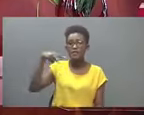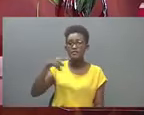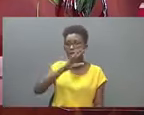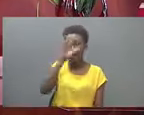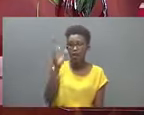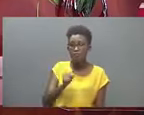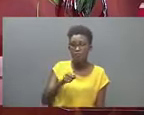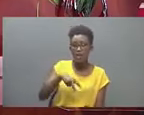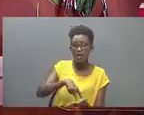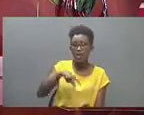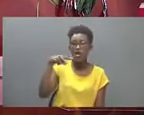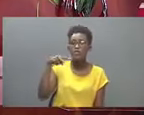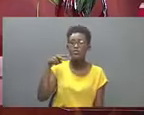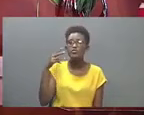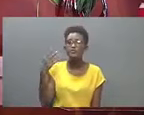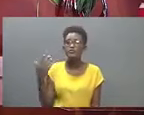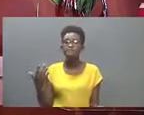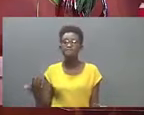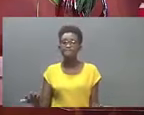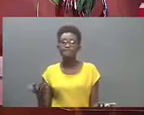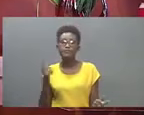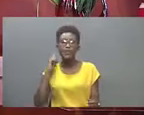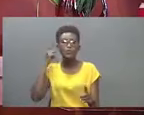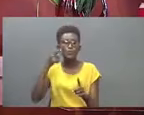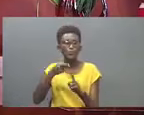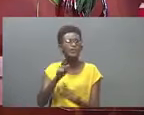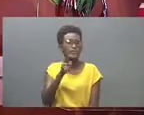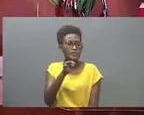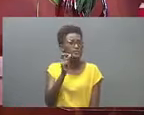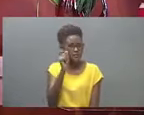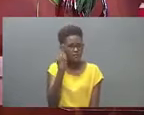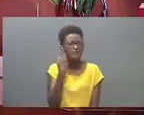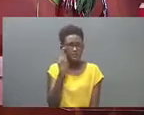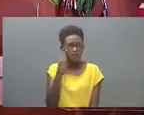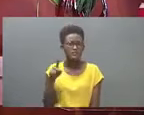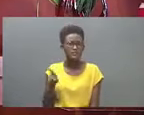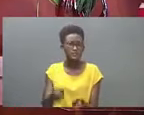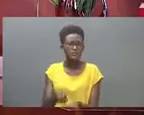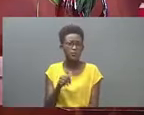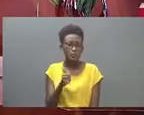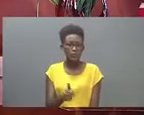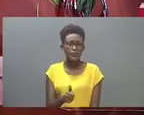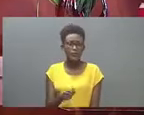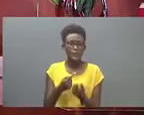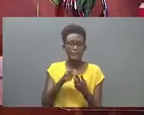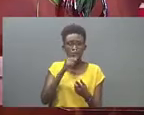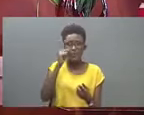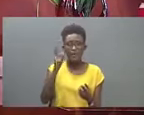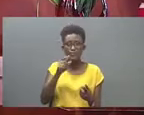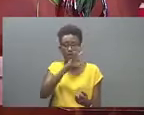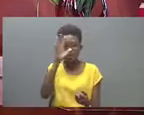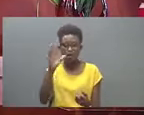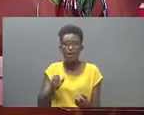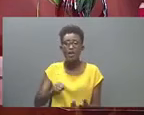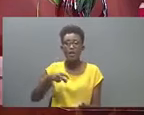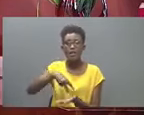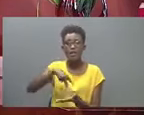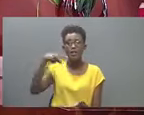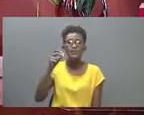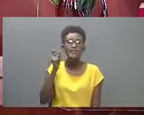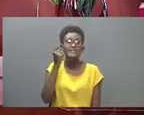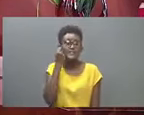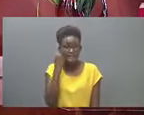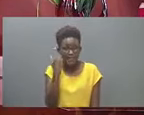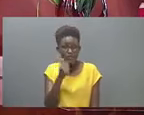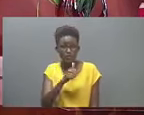arise to this understanding. Let us arise to this understanding.